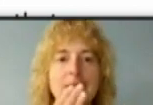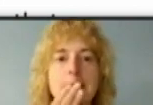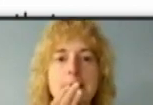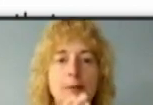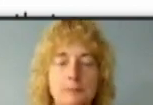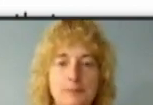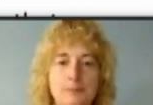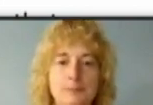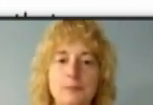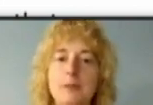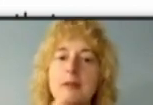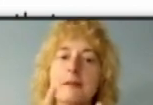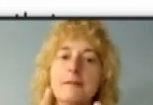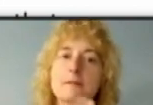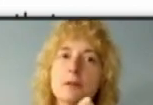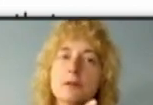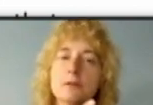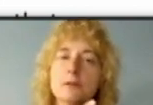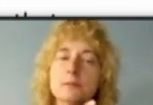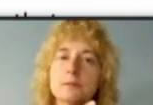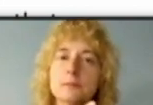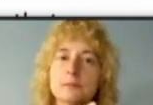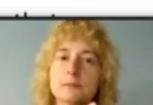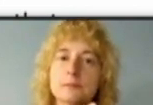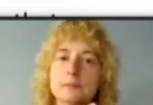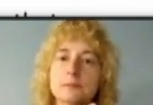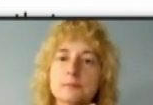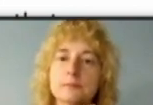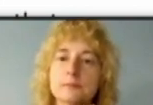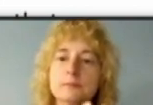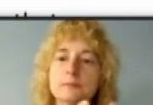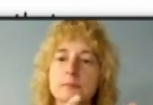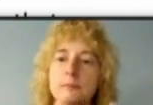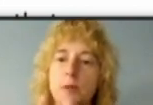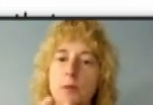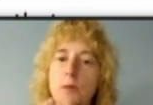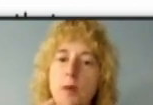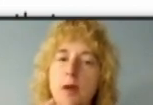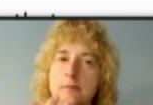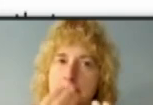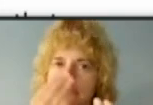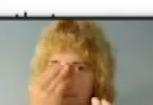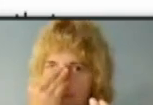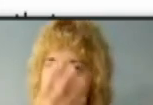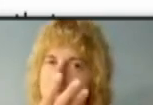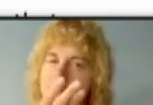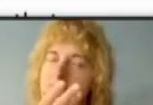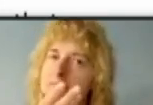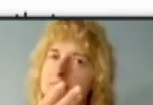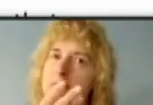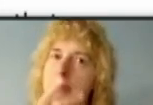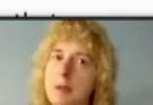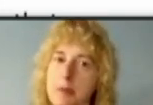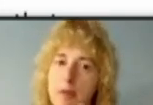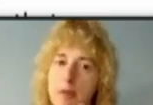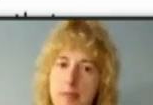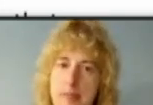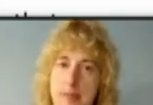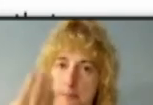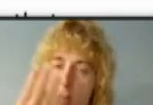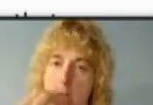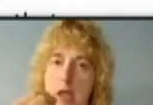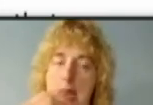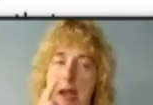So first, I just want to provide some context for the webinar this morning, as well as last week's webinar. You know, we're